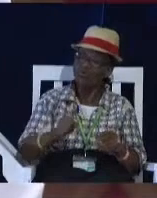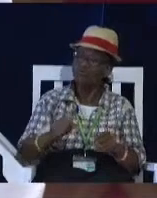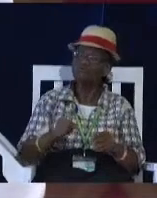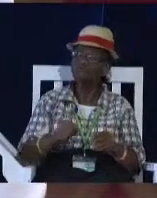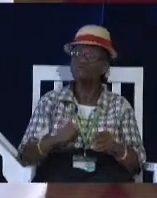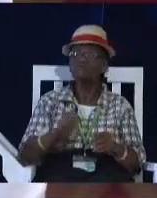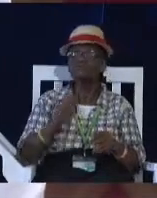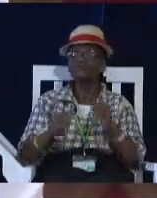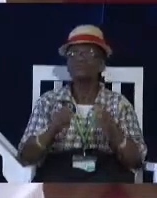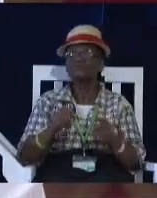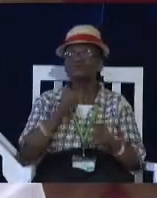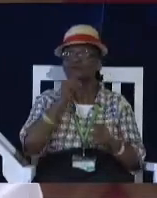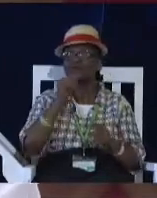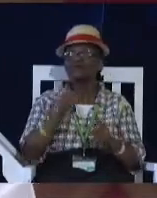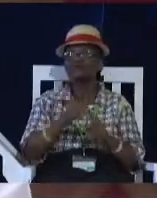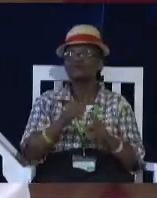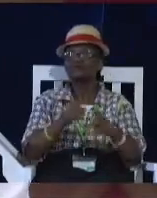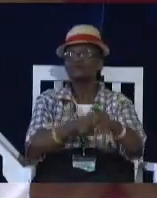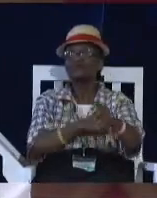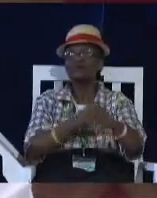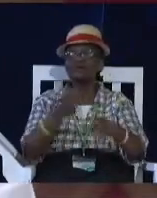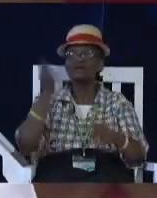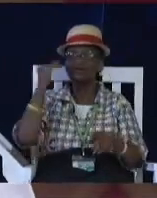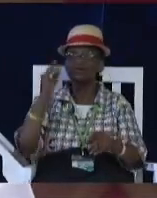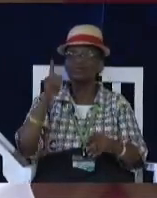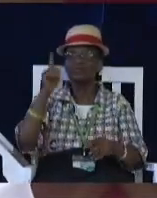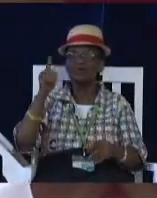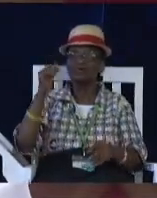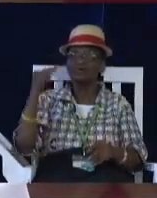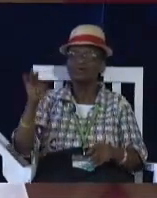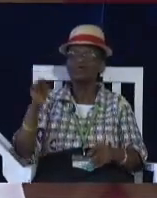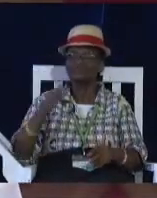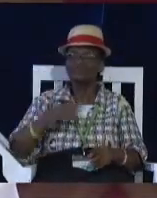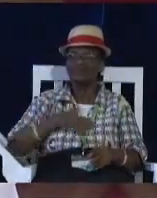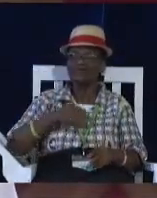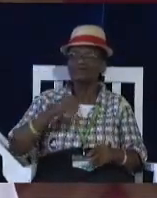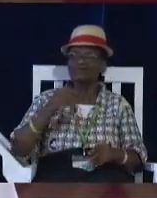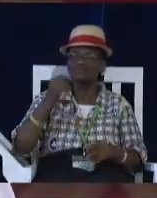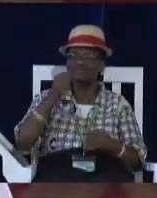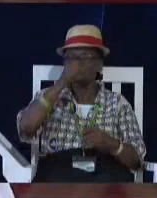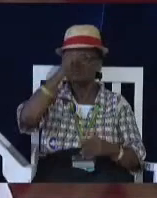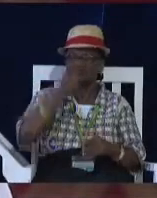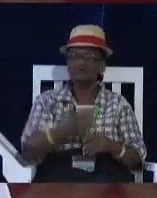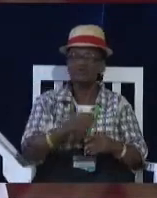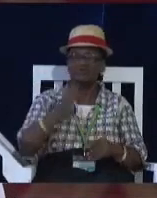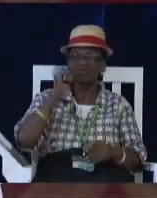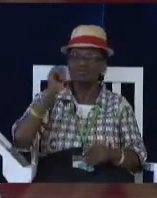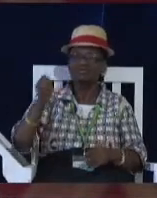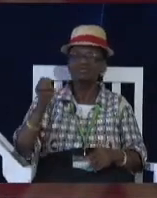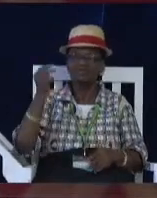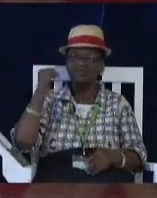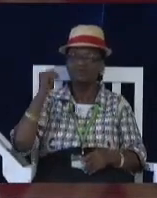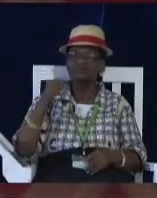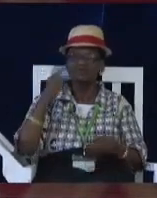Not too long ago, one of my sons, who is pastoring a youth church,